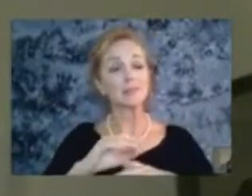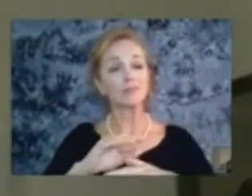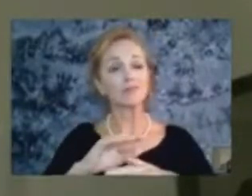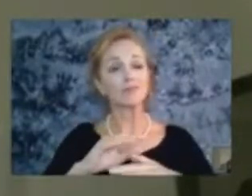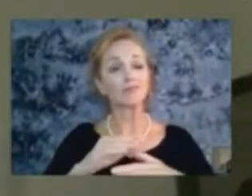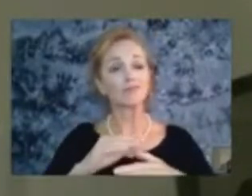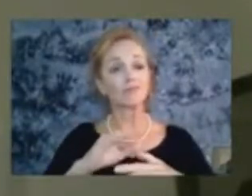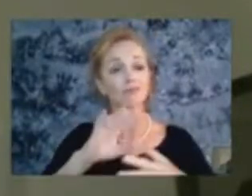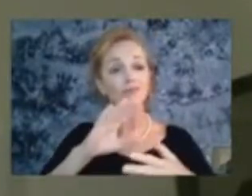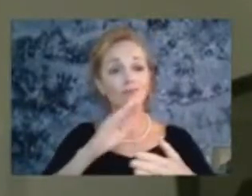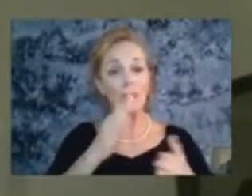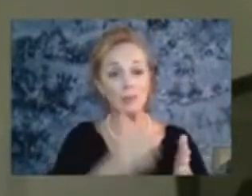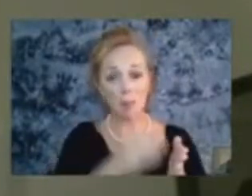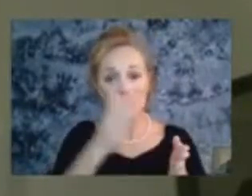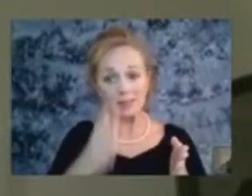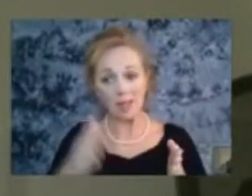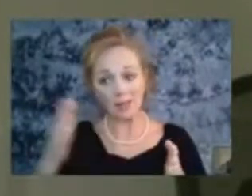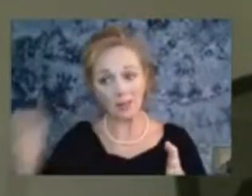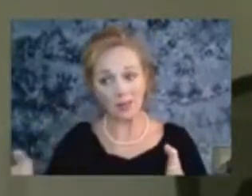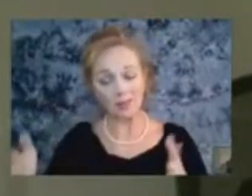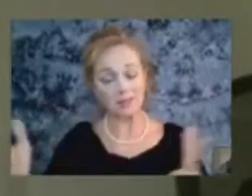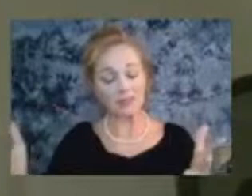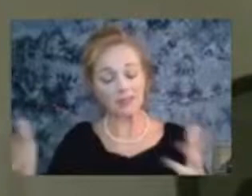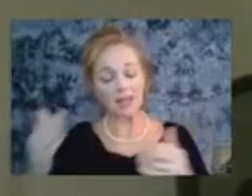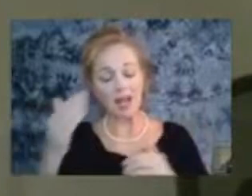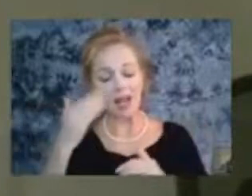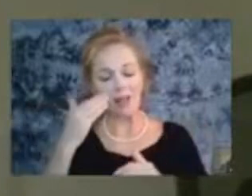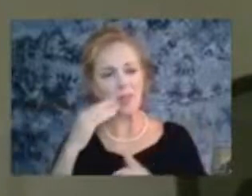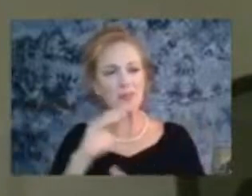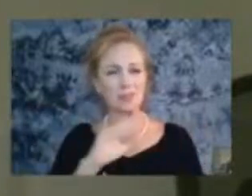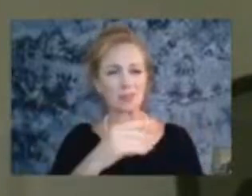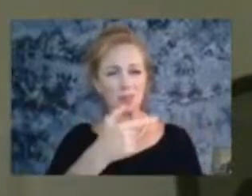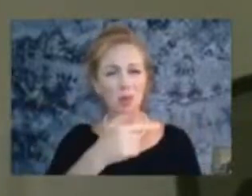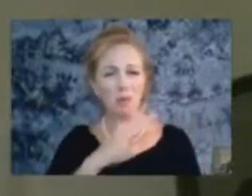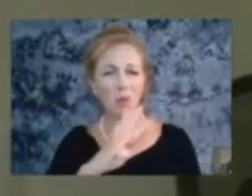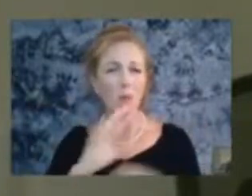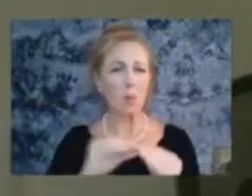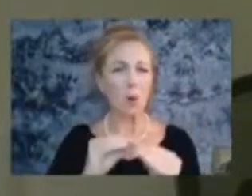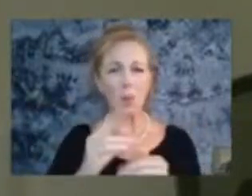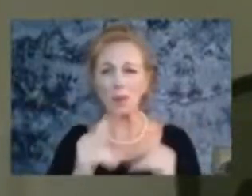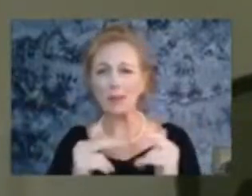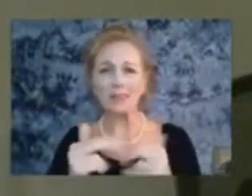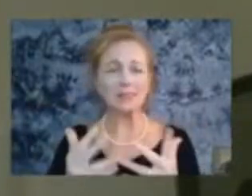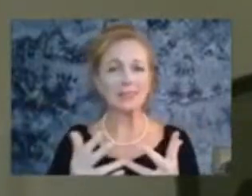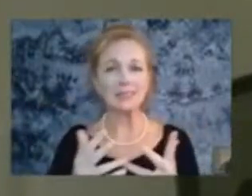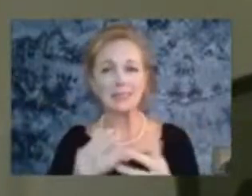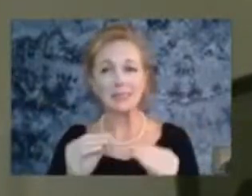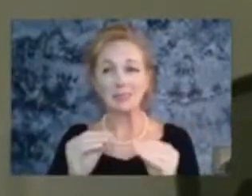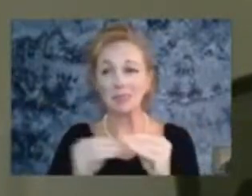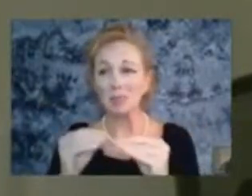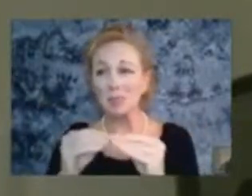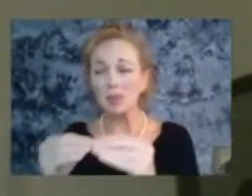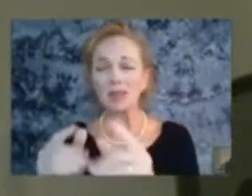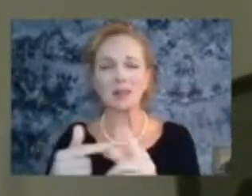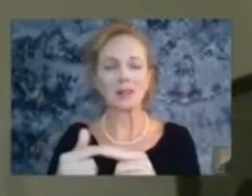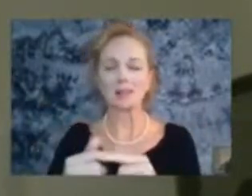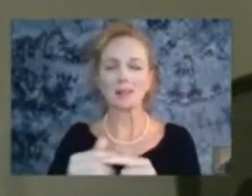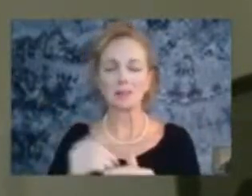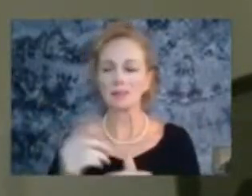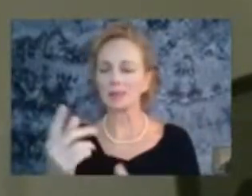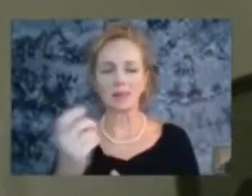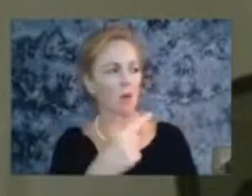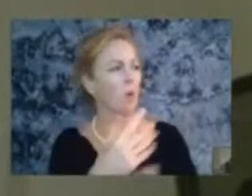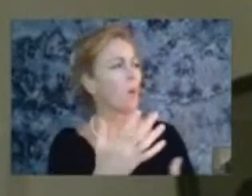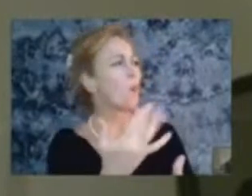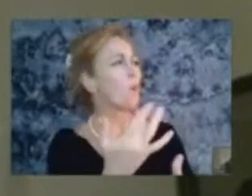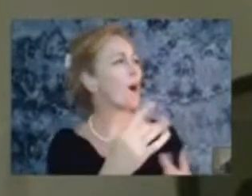there are 24 more buildings. The question has come up, well, why can't we do it sooner? Well, as we learned tonight, there are 24 buildings, I believe, I hope